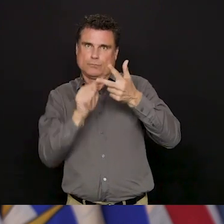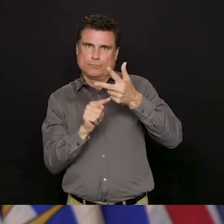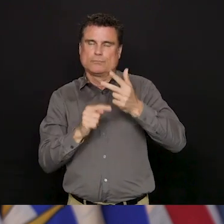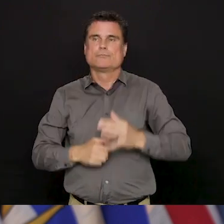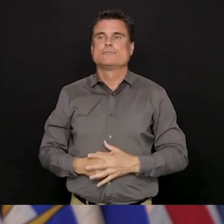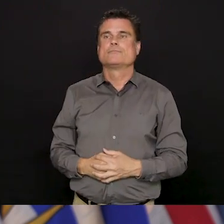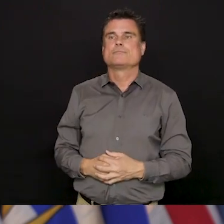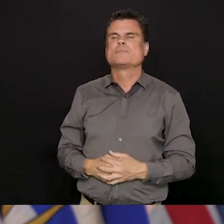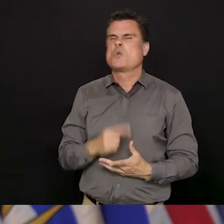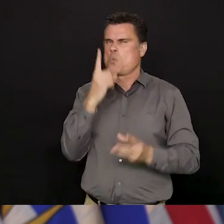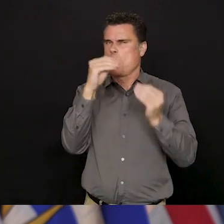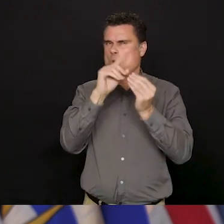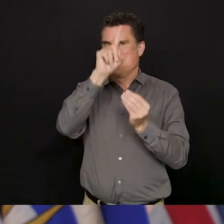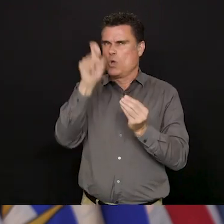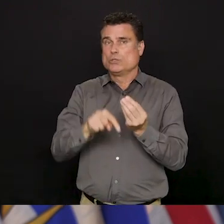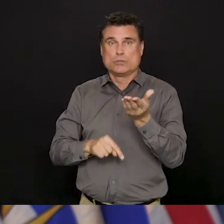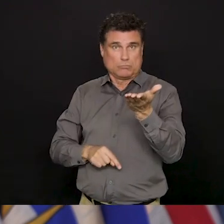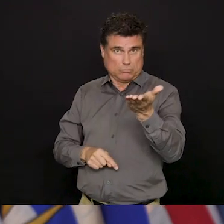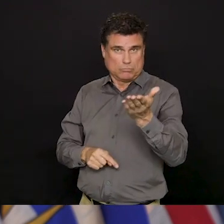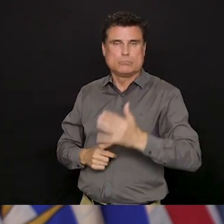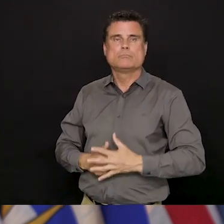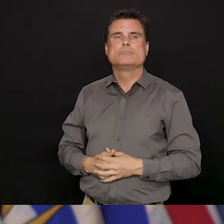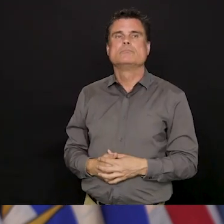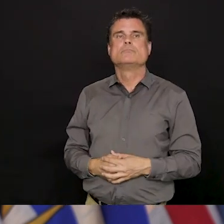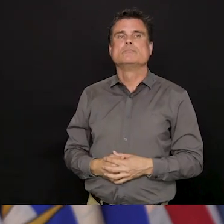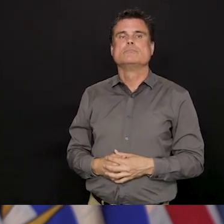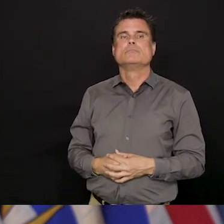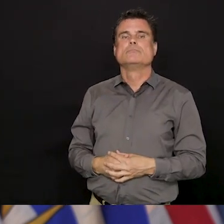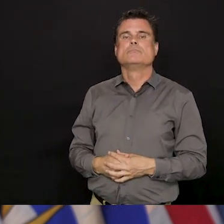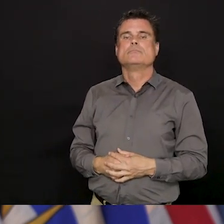gov.bc.ca/PHO guidance. Last question is from Keith Baldry, Global News.